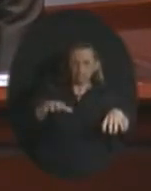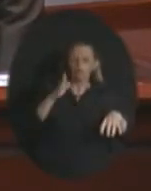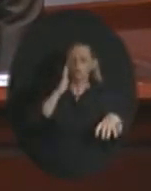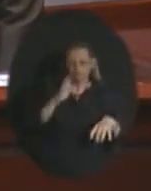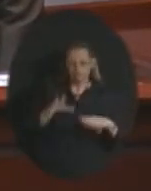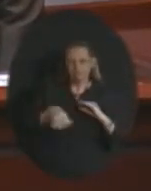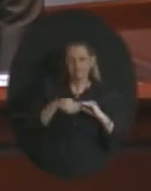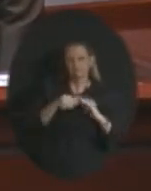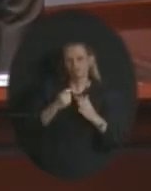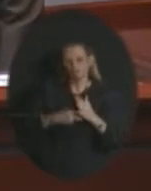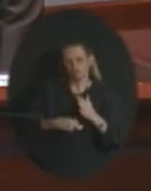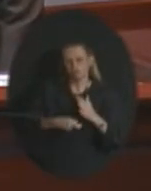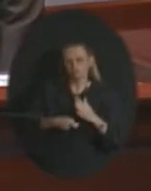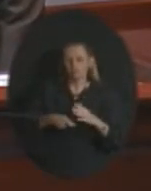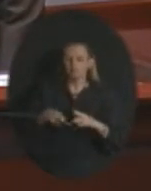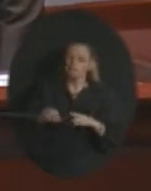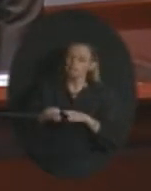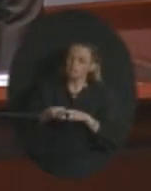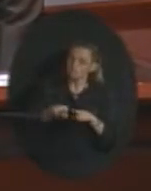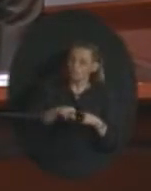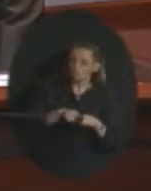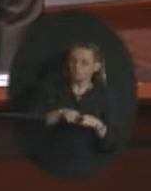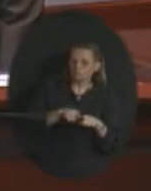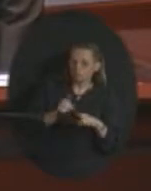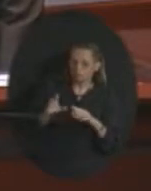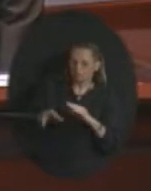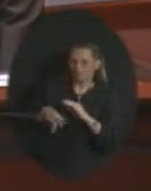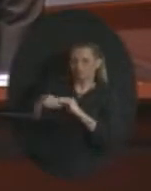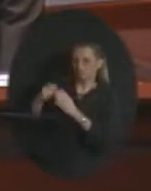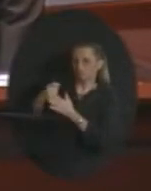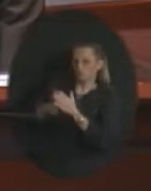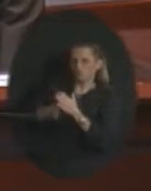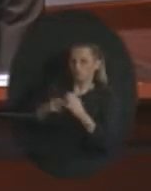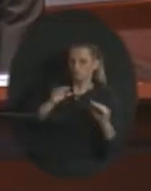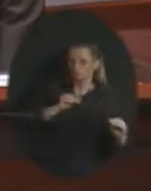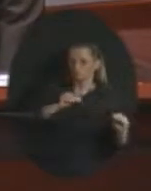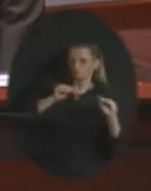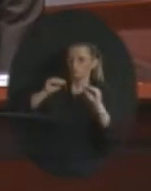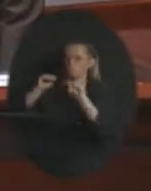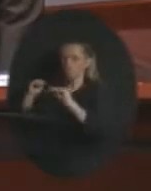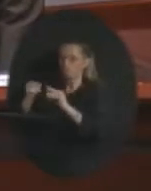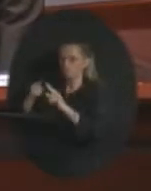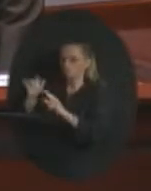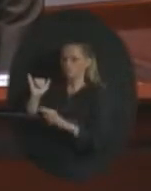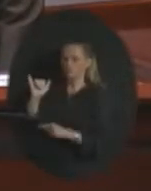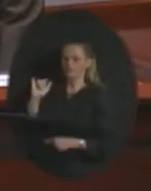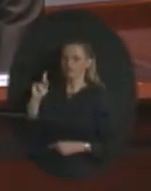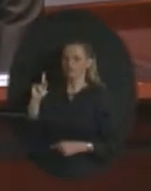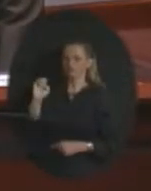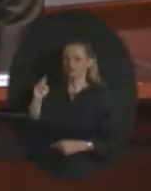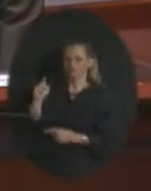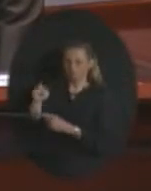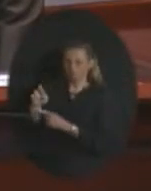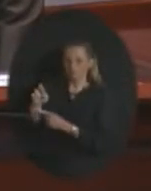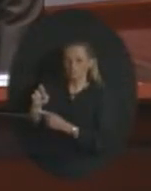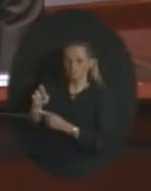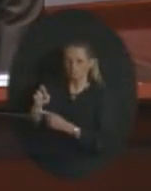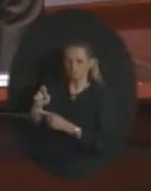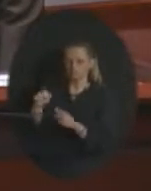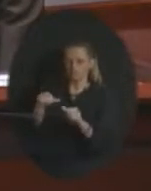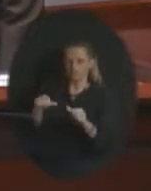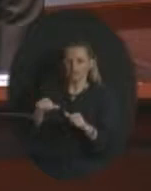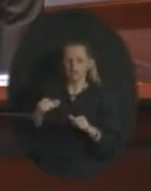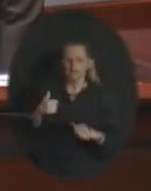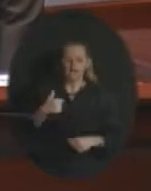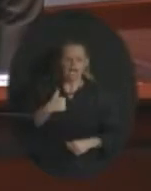the proposal, additional cost to go to someplace like Kemper Arena. Well, Dr. Berry, this is one board member that will never vote for an